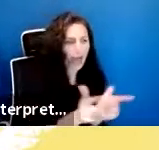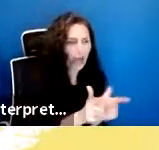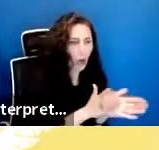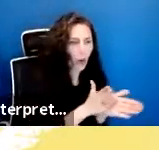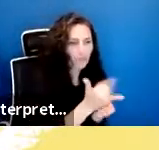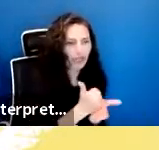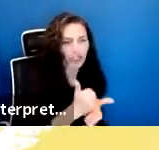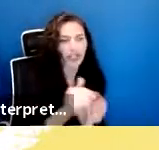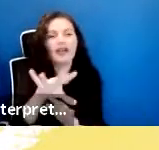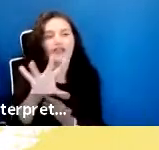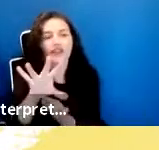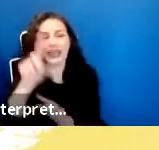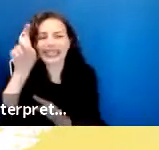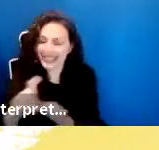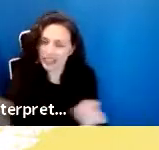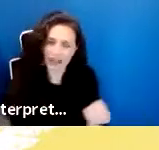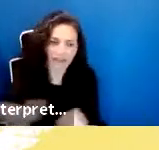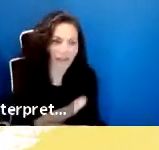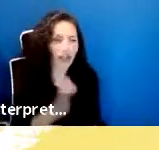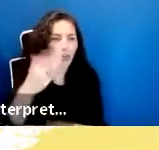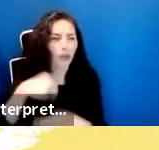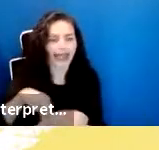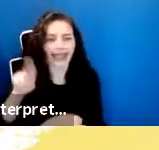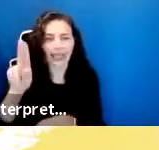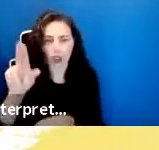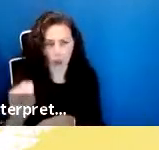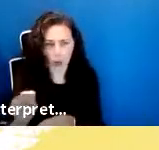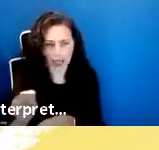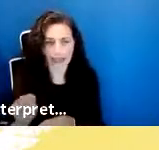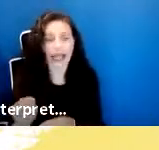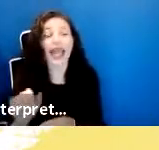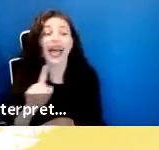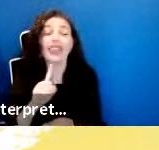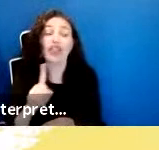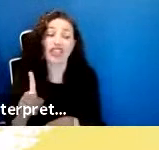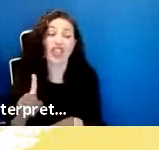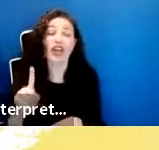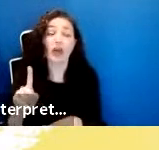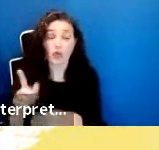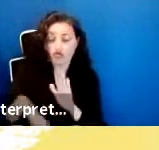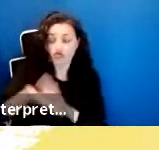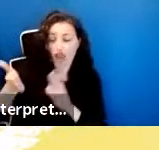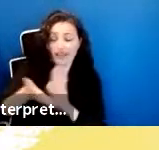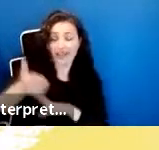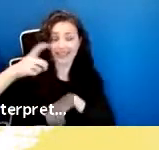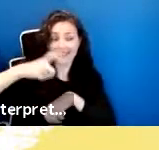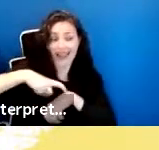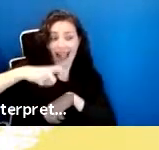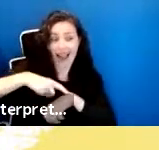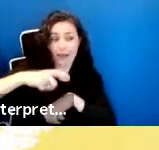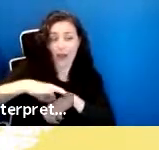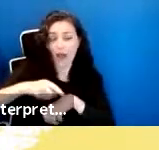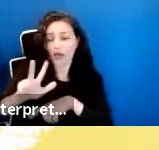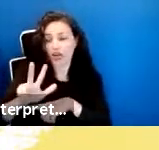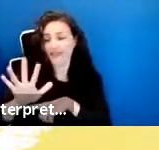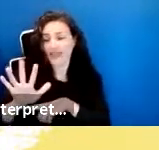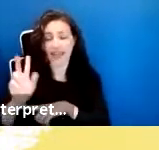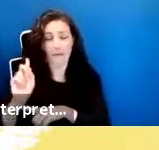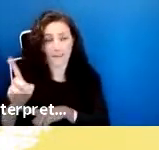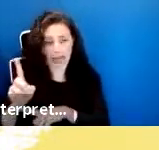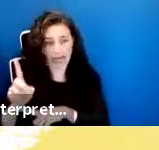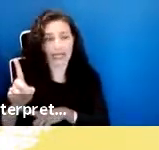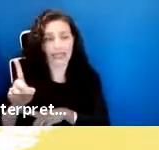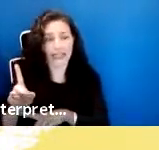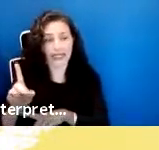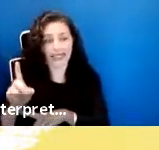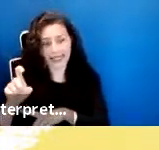shooting does need to take place entirely in the US, and there is a runtime, which is 35 minutes, and it does have a budget